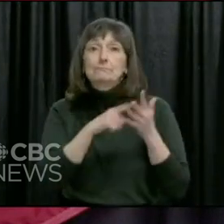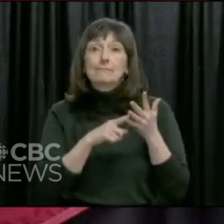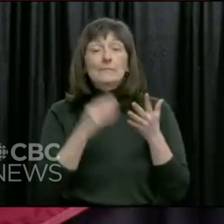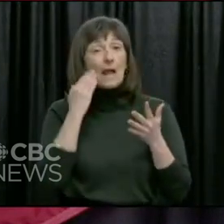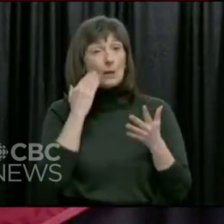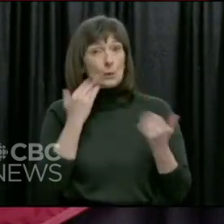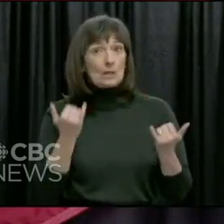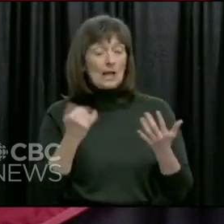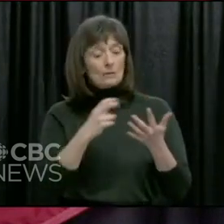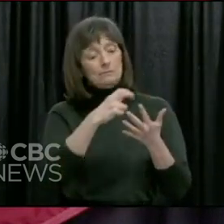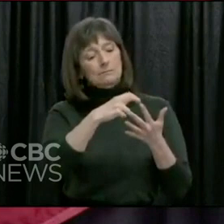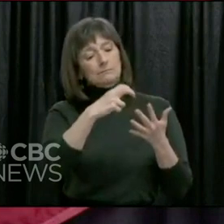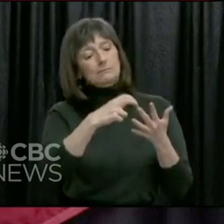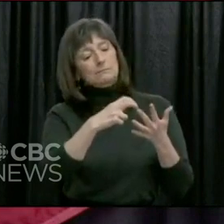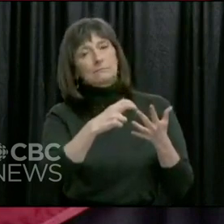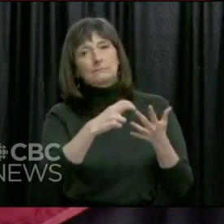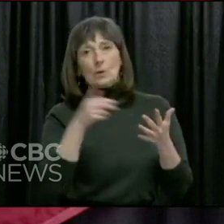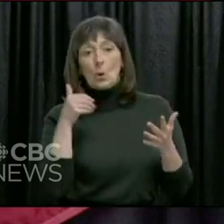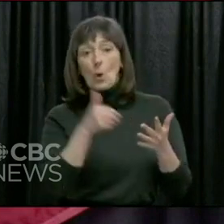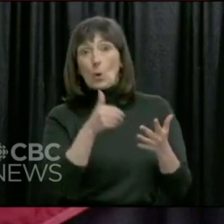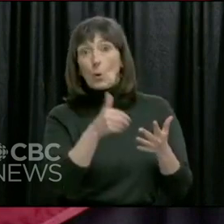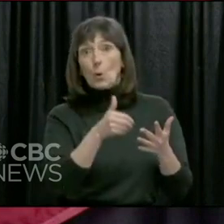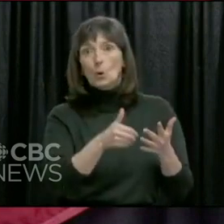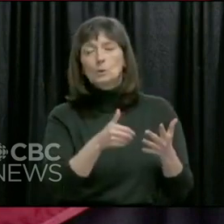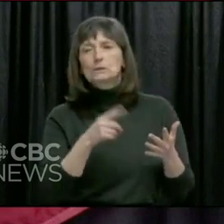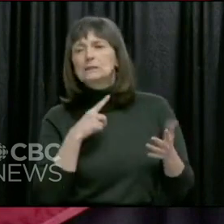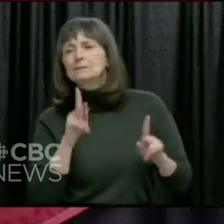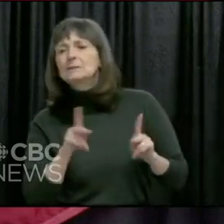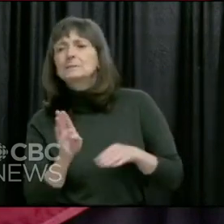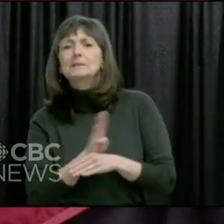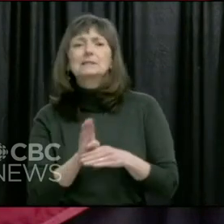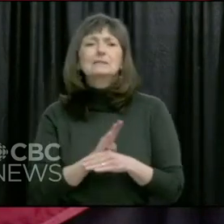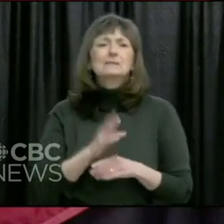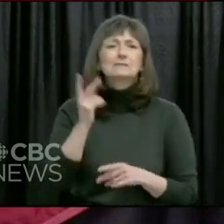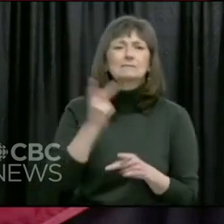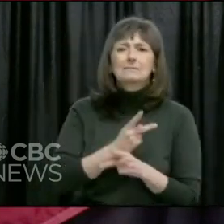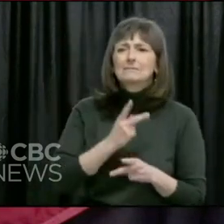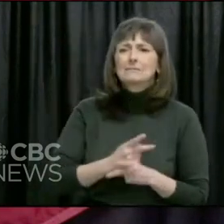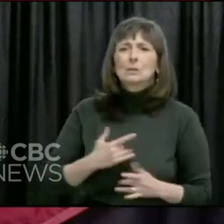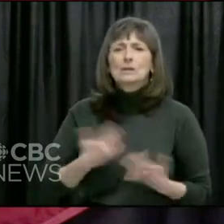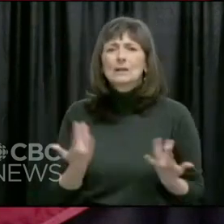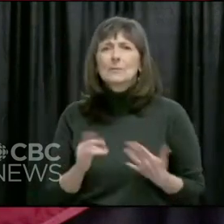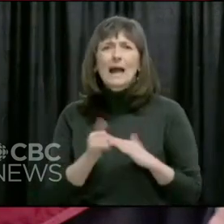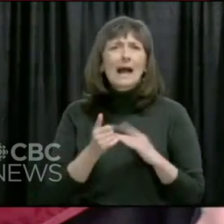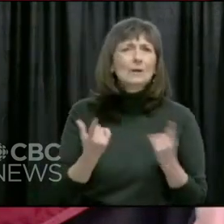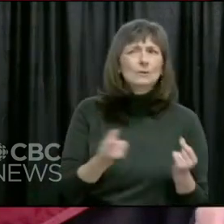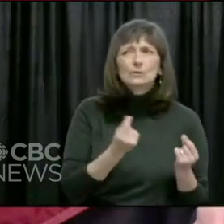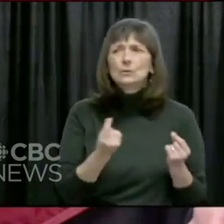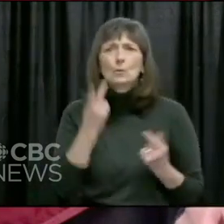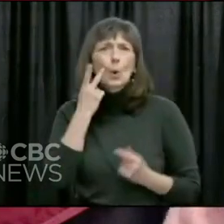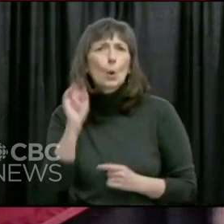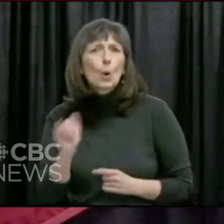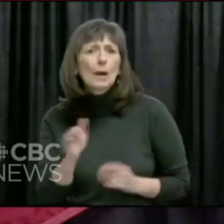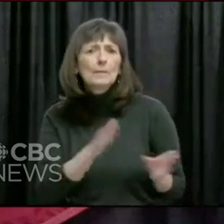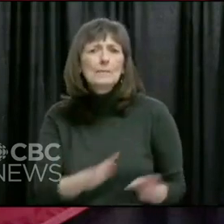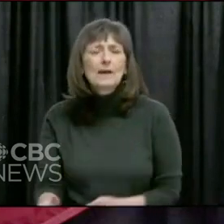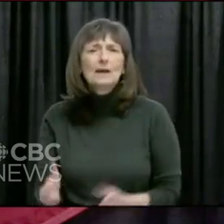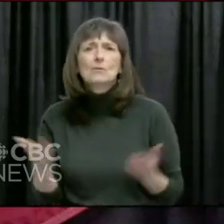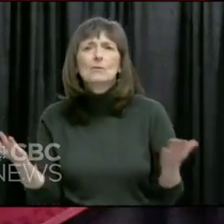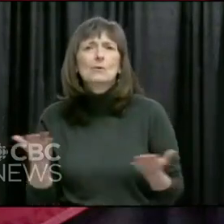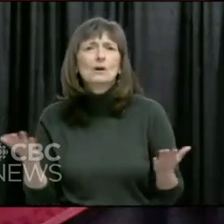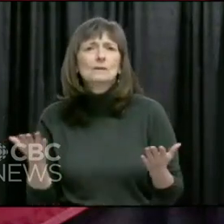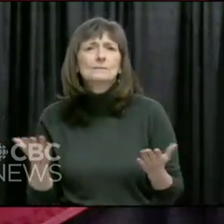3, there's lots of questions around guidelines, especially for businesses and organizations as they put their plans in place